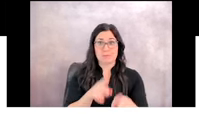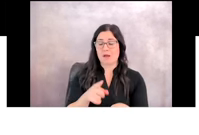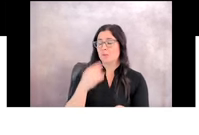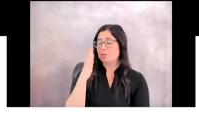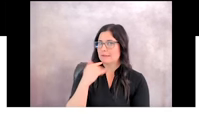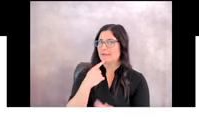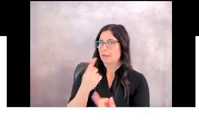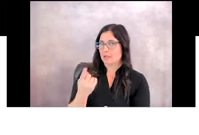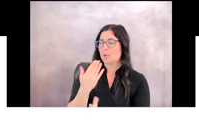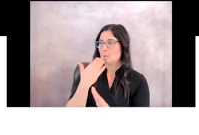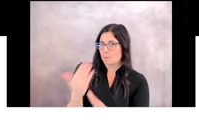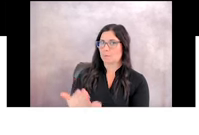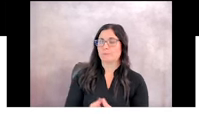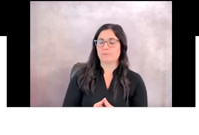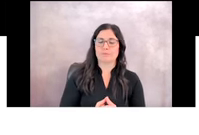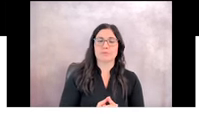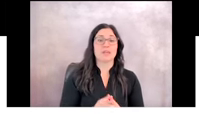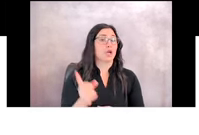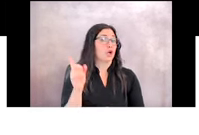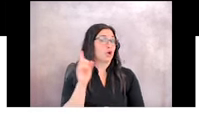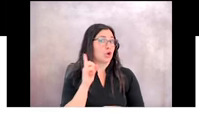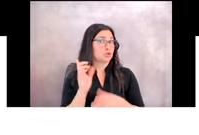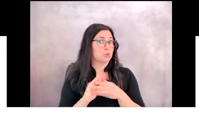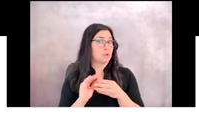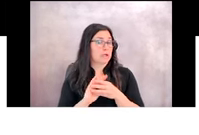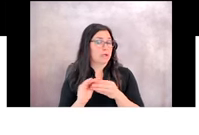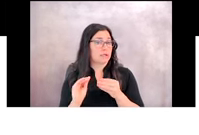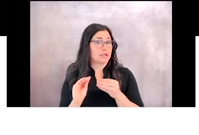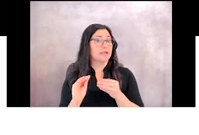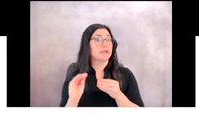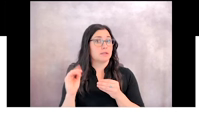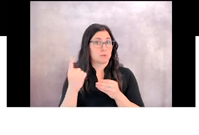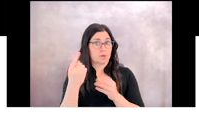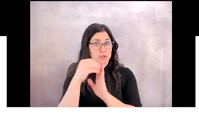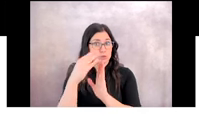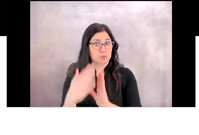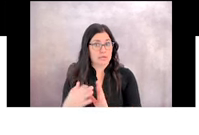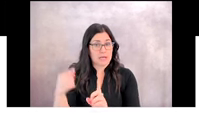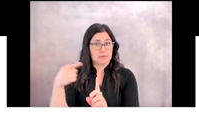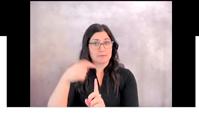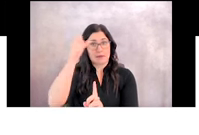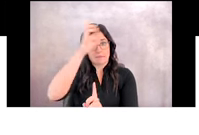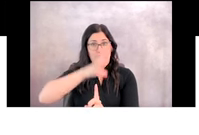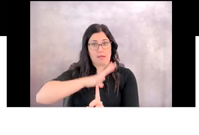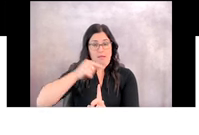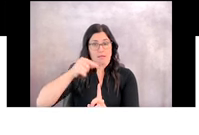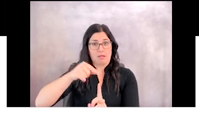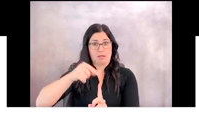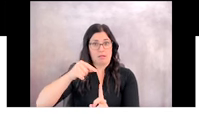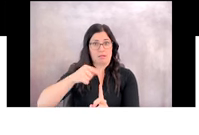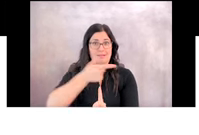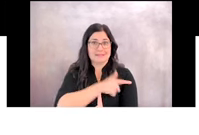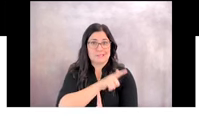you. And I heard a story from a student a male student, I think he was